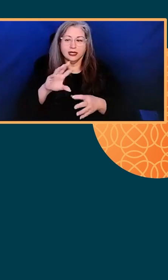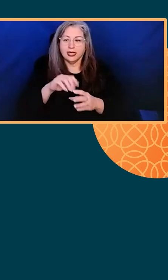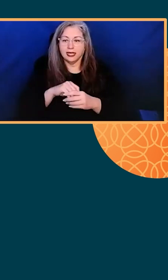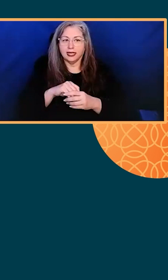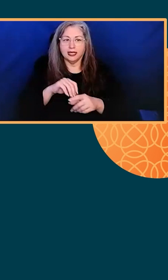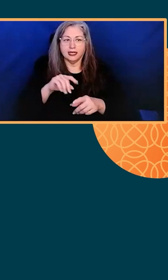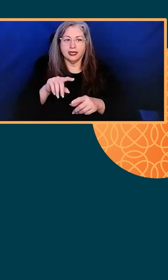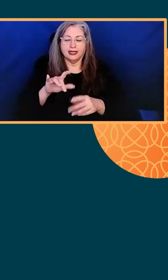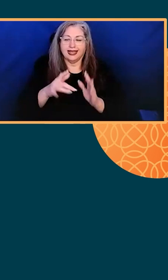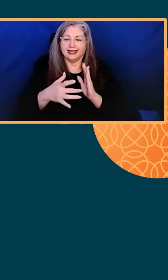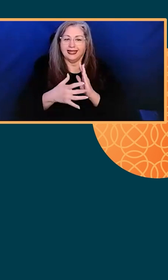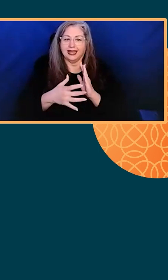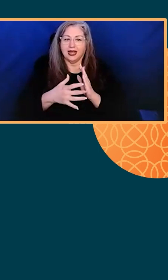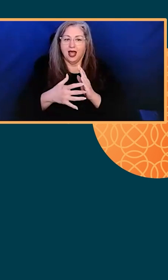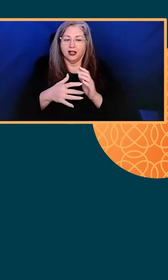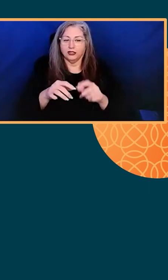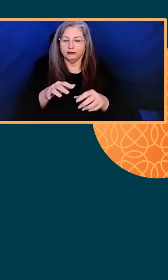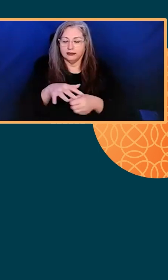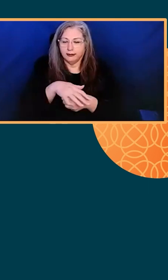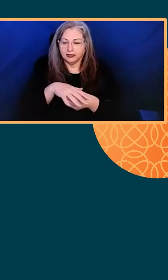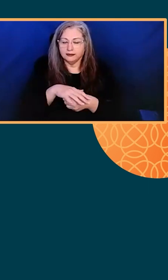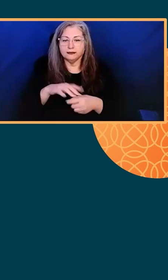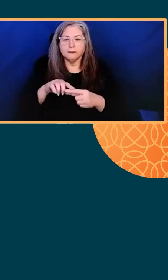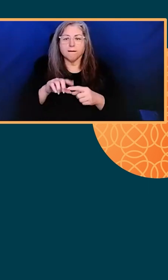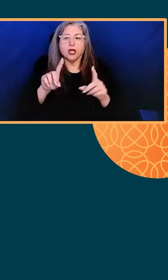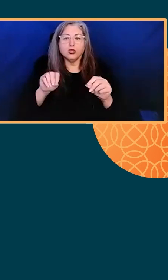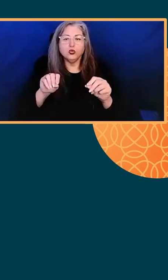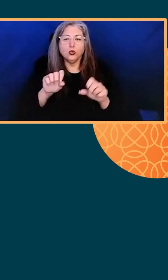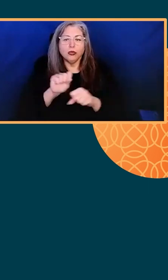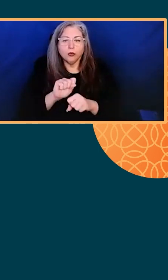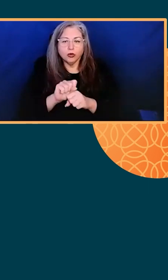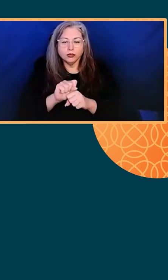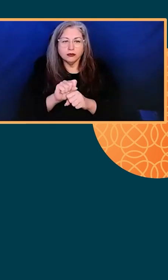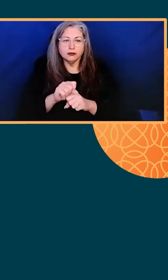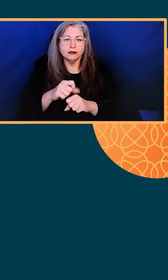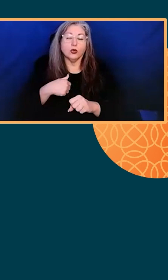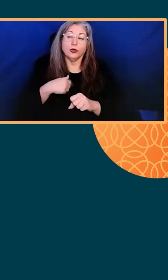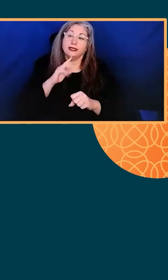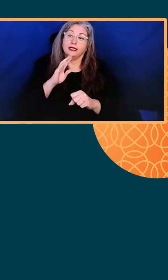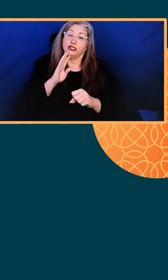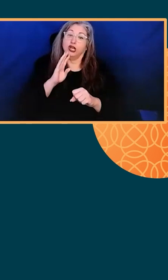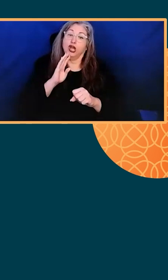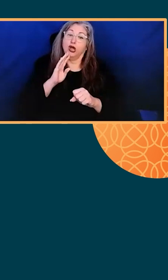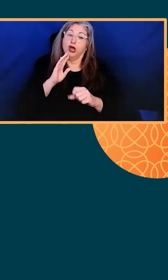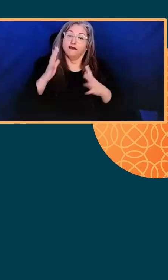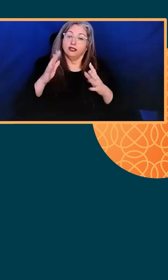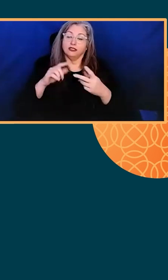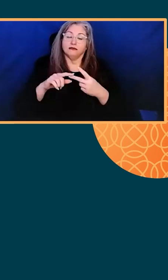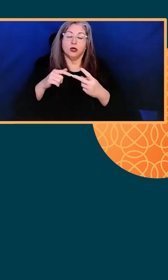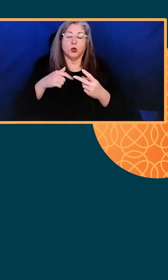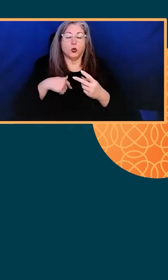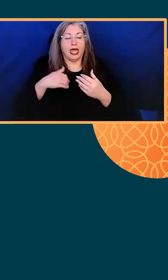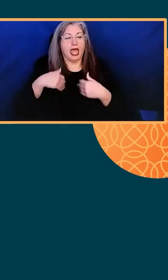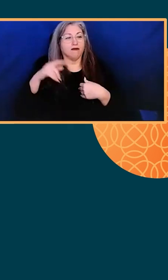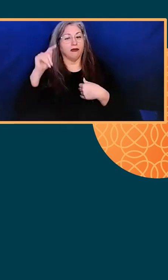the technology space. Do the work. We've talked about it. We've